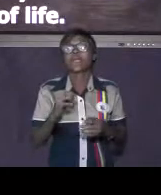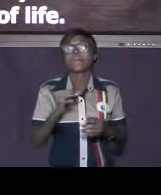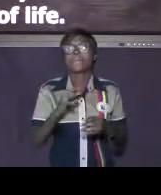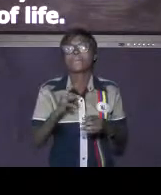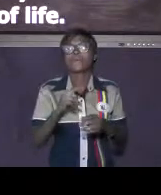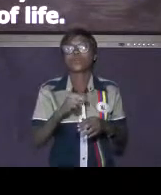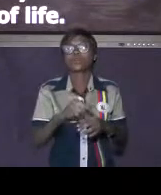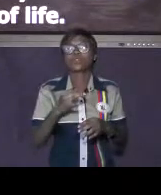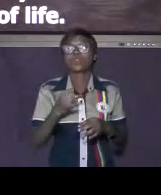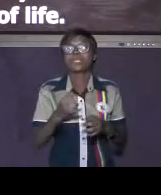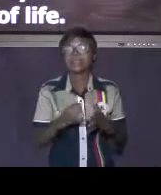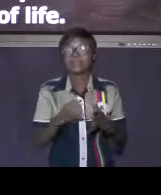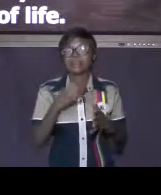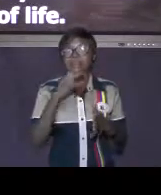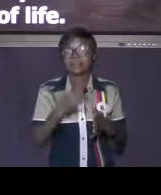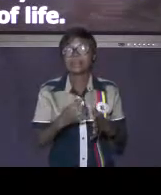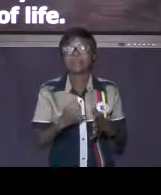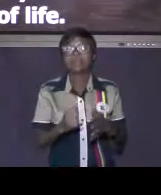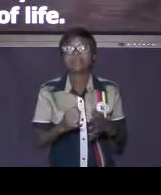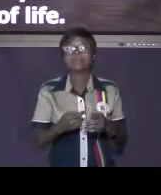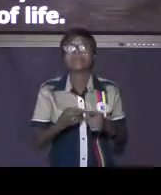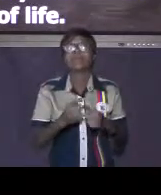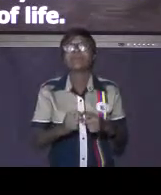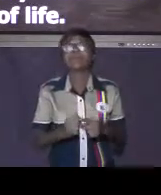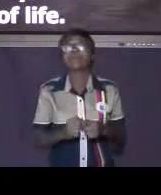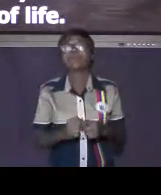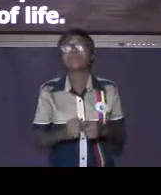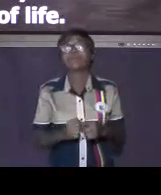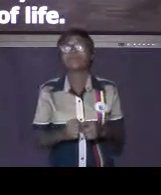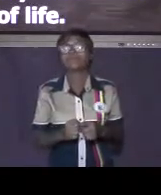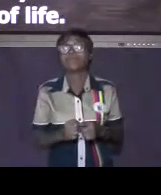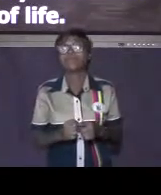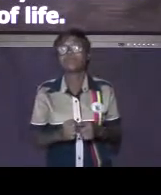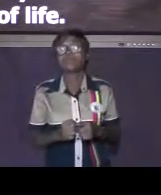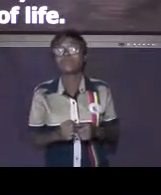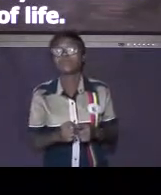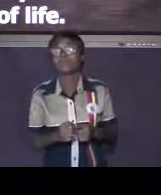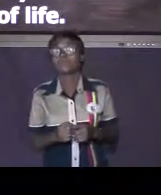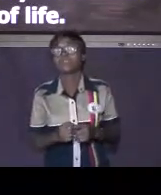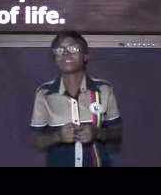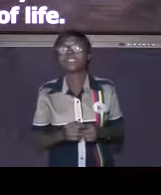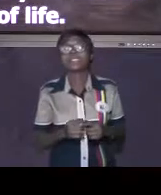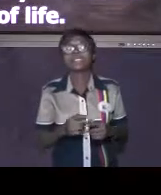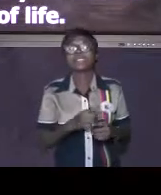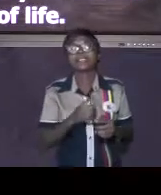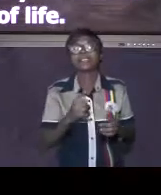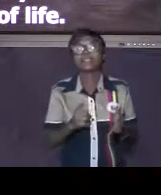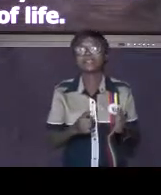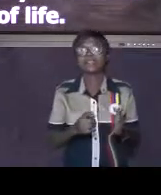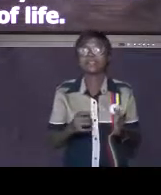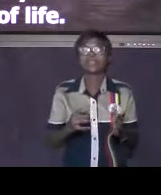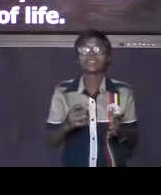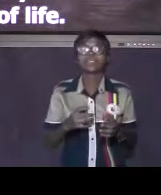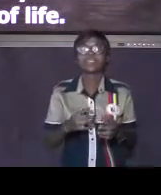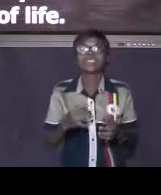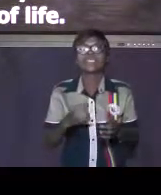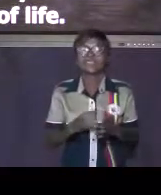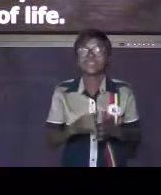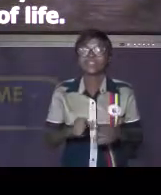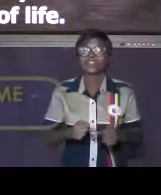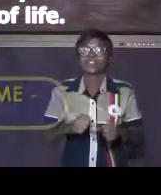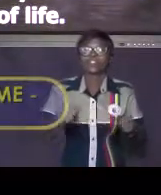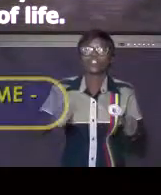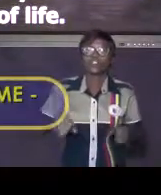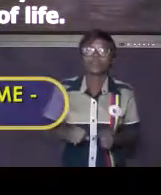ultimately affects all forms of life. Climate dictate or shapes the kind